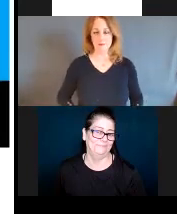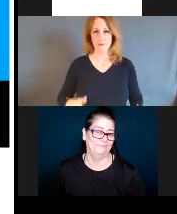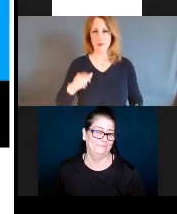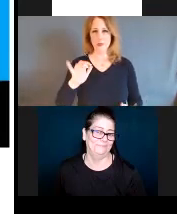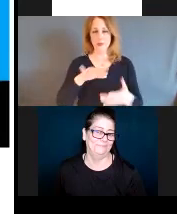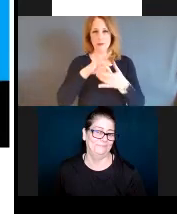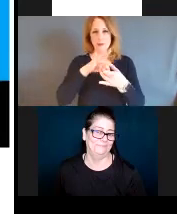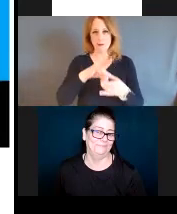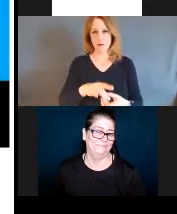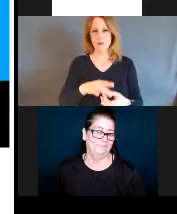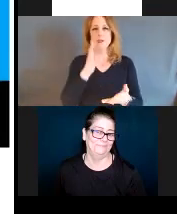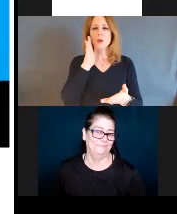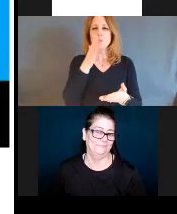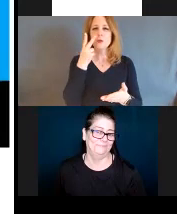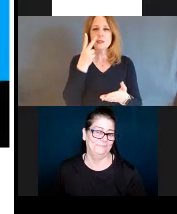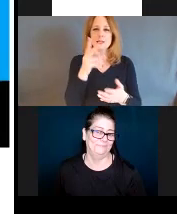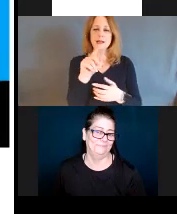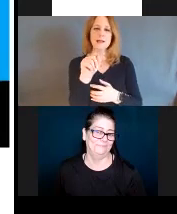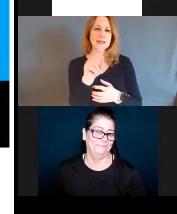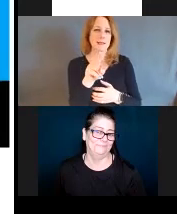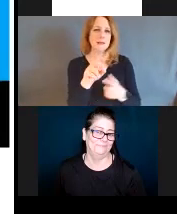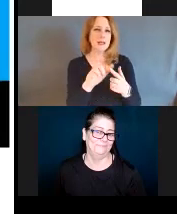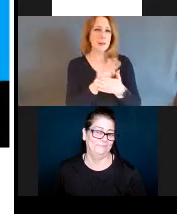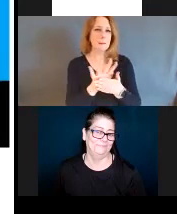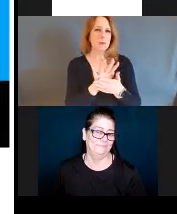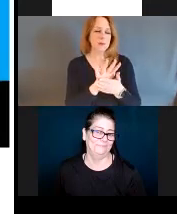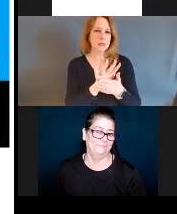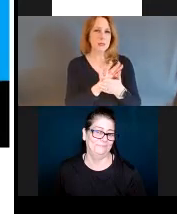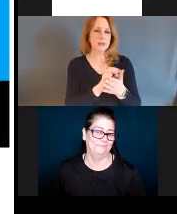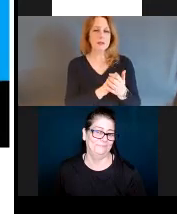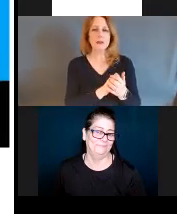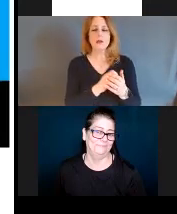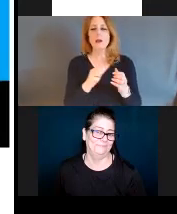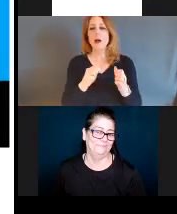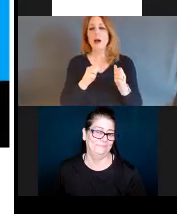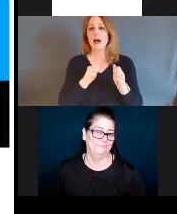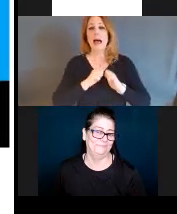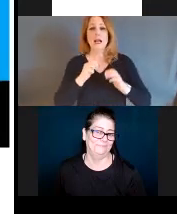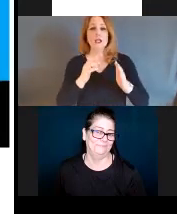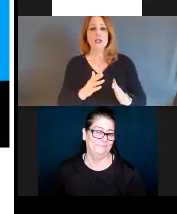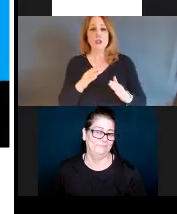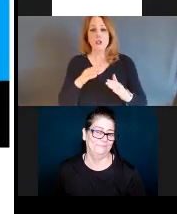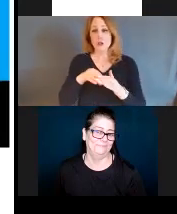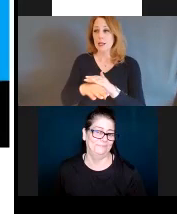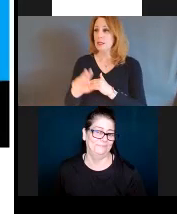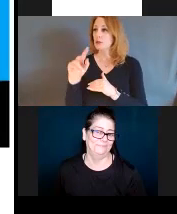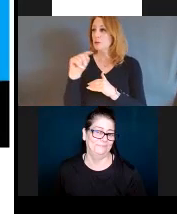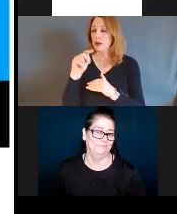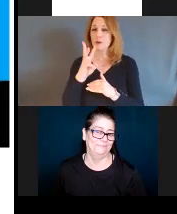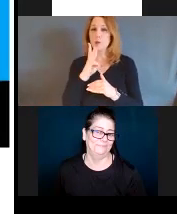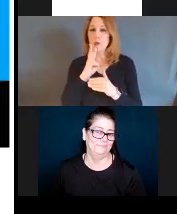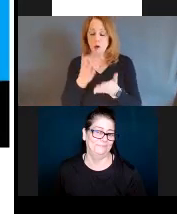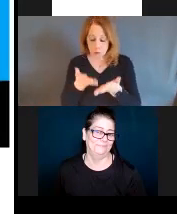most often see on TV and in movies. So when an actor goes into a bathroom and splashes water on their